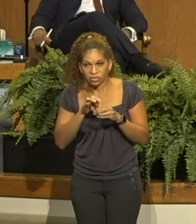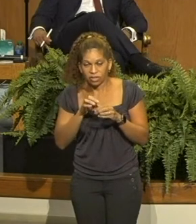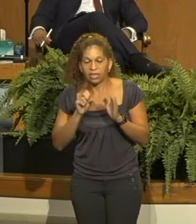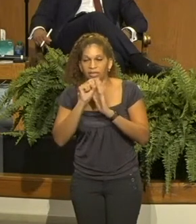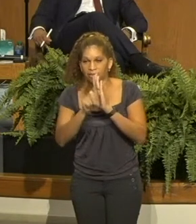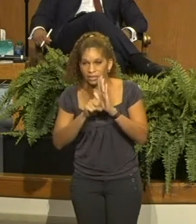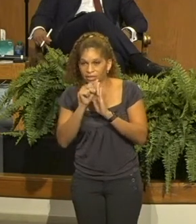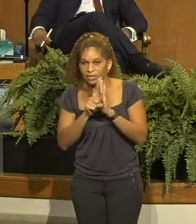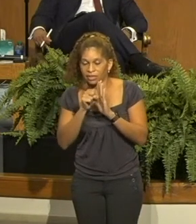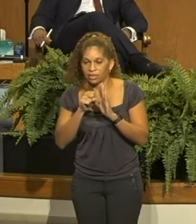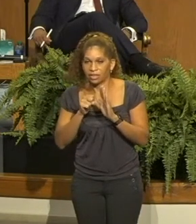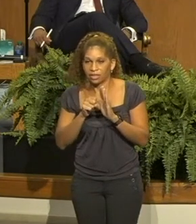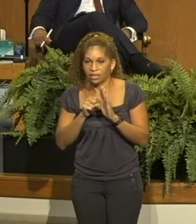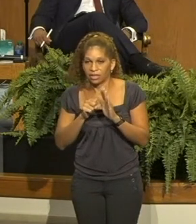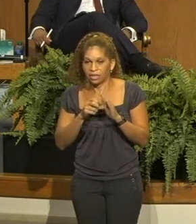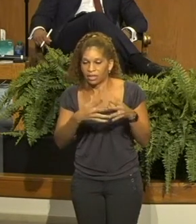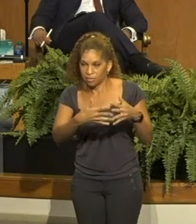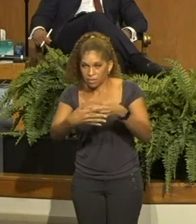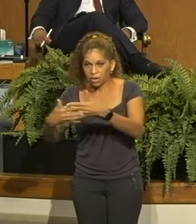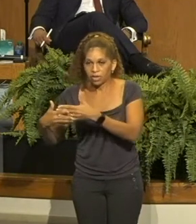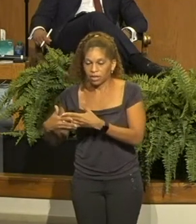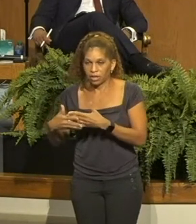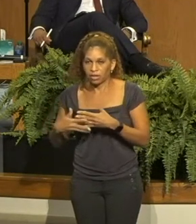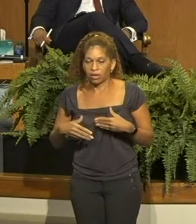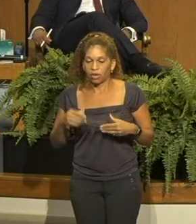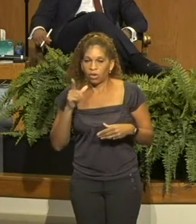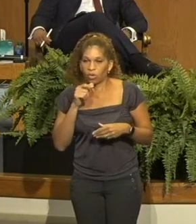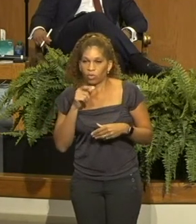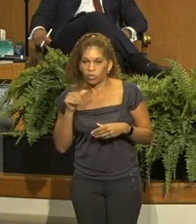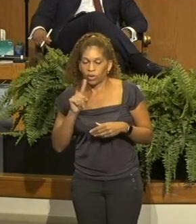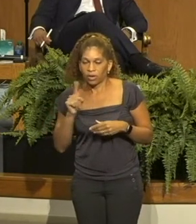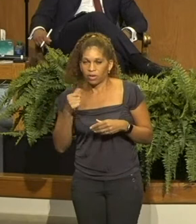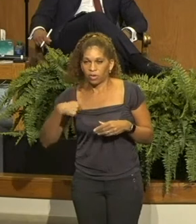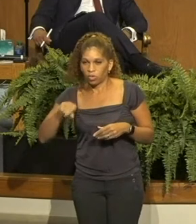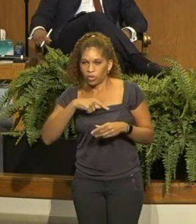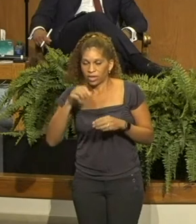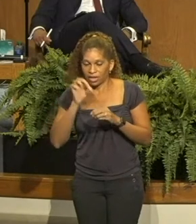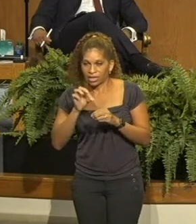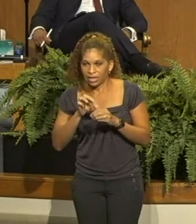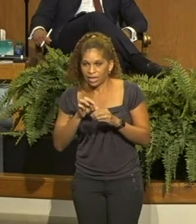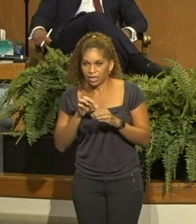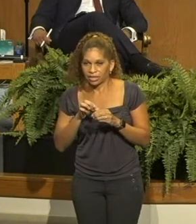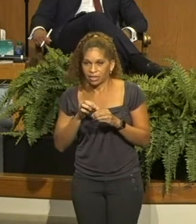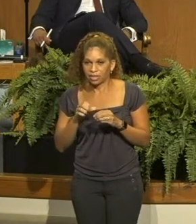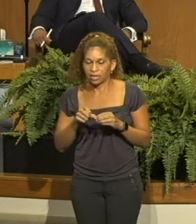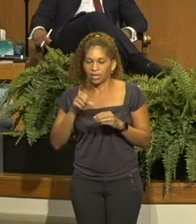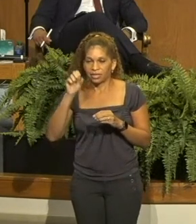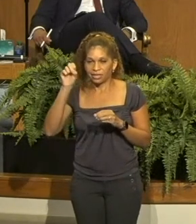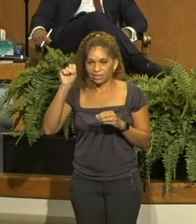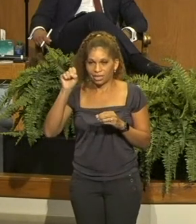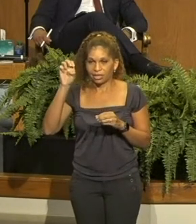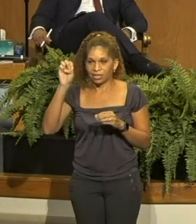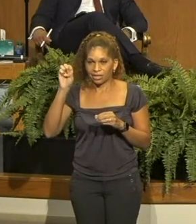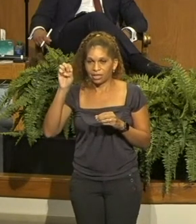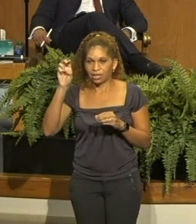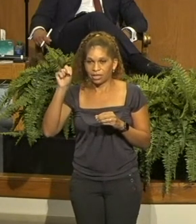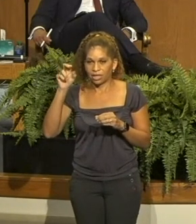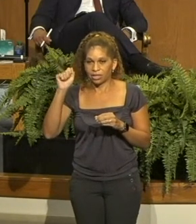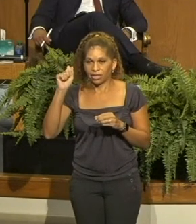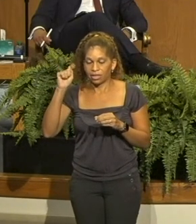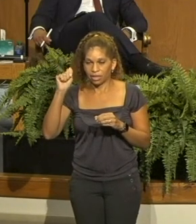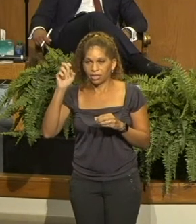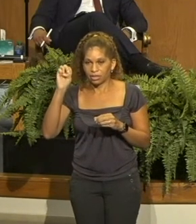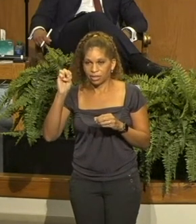United States, when we'll elect half of the Senate, all of the United States House of